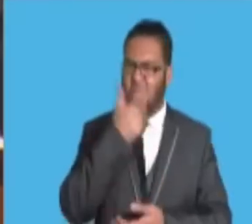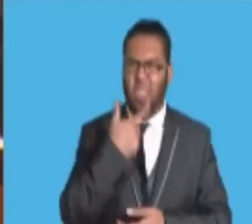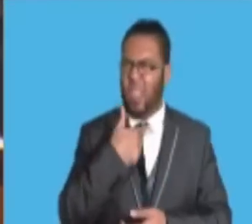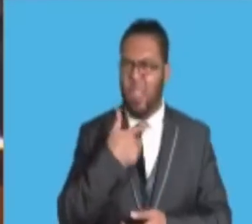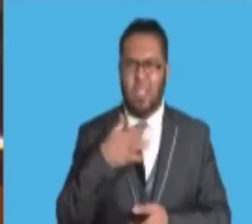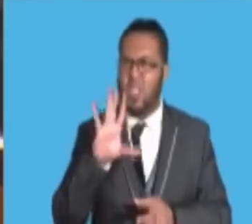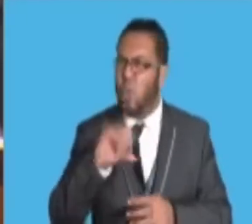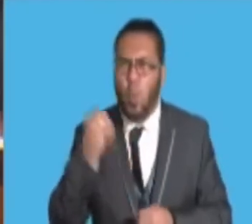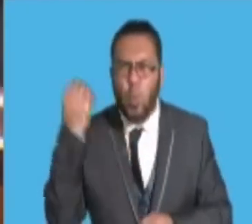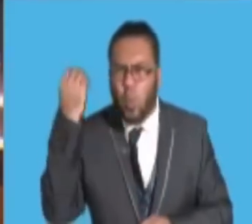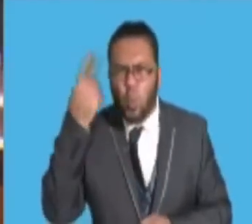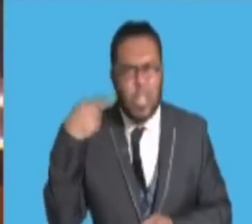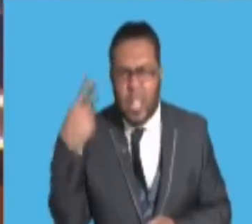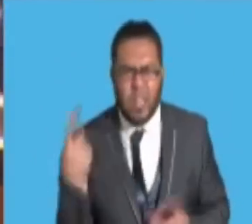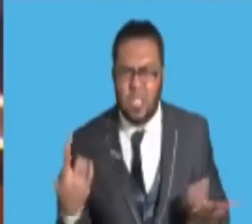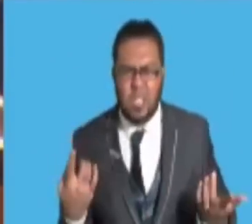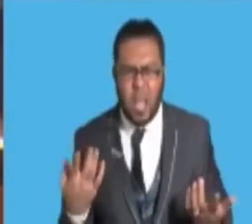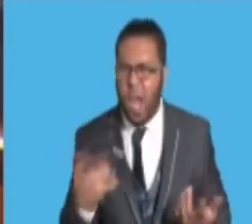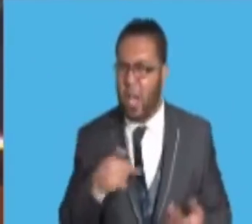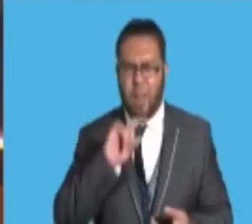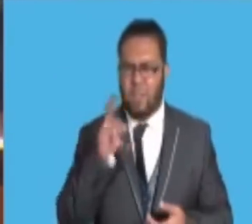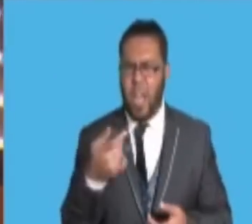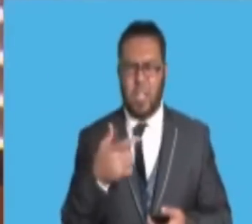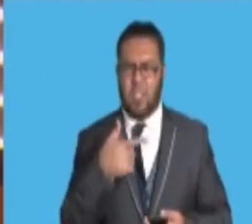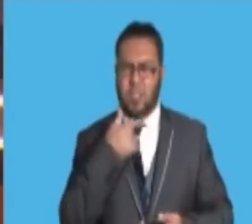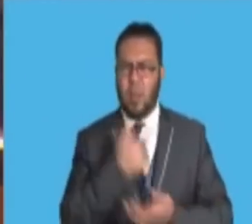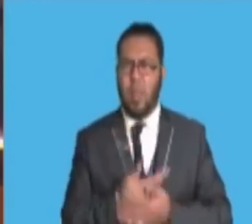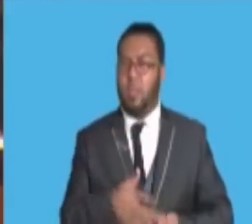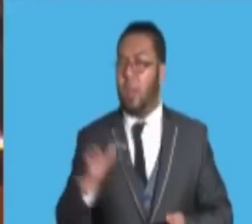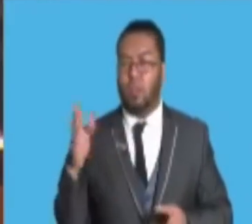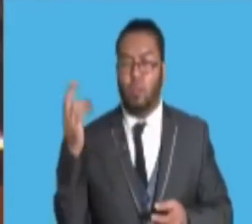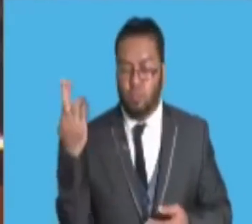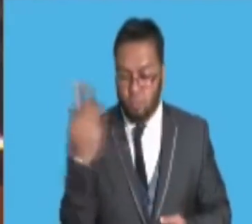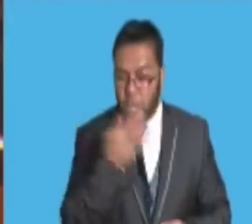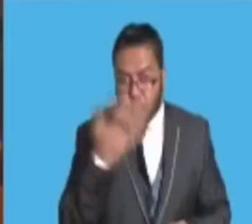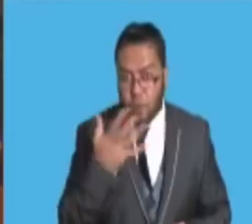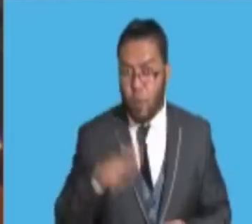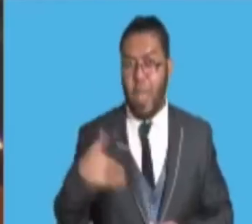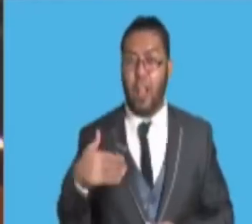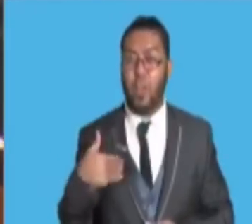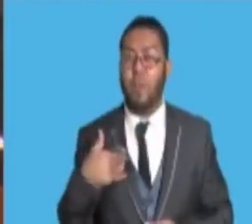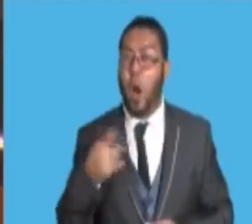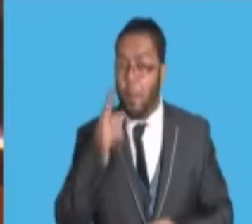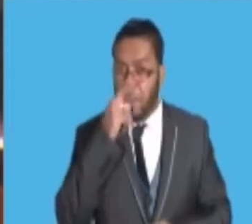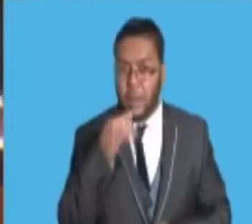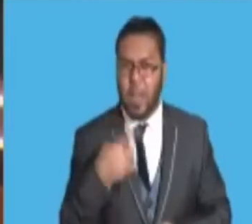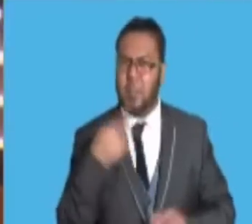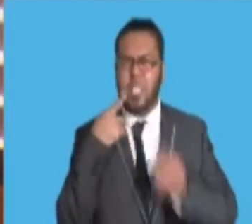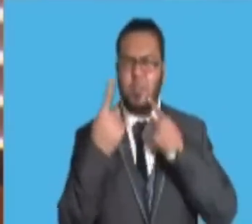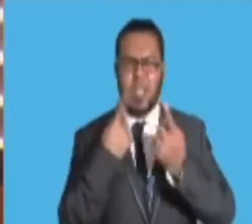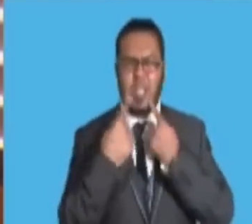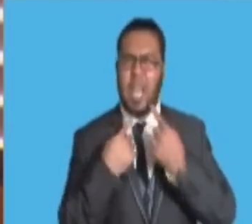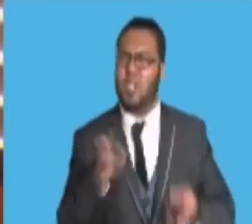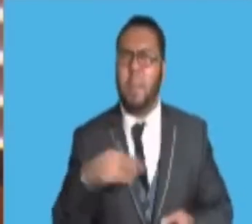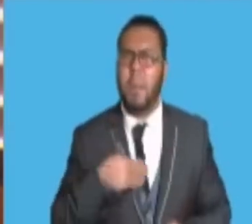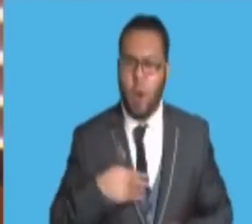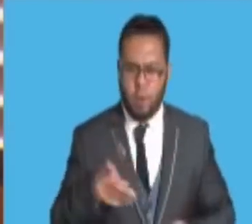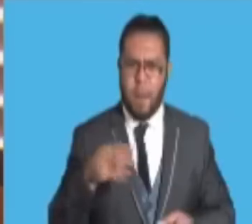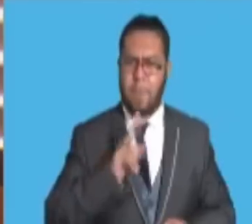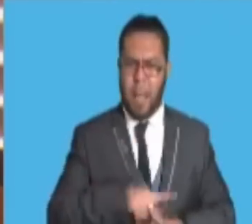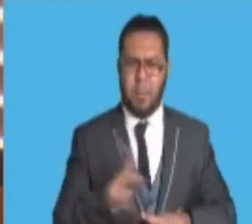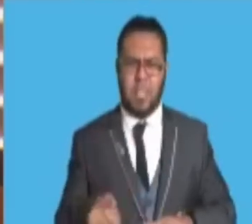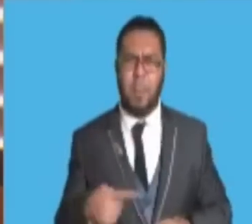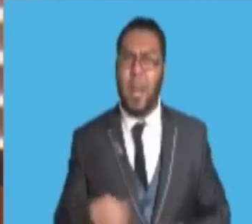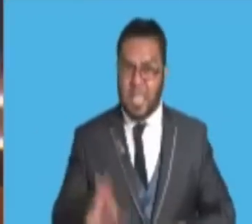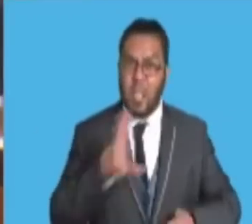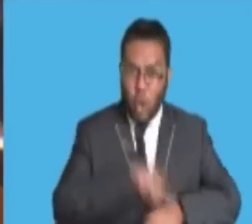ridiculous, but I can't find humour in anything that threatens the health of our people. Let me speak for a moment, not as a Member of Parliament, Madam Speaker, but